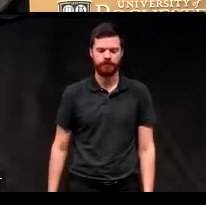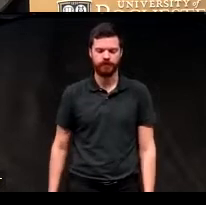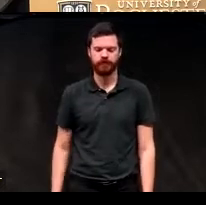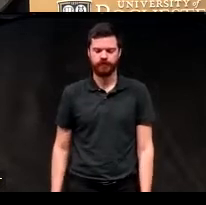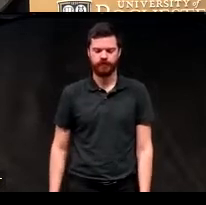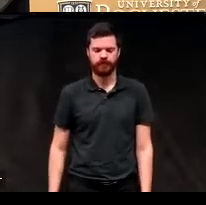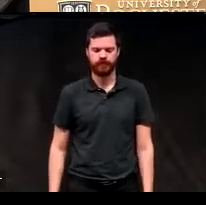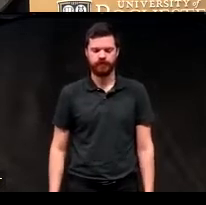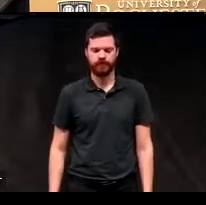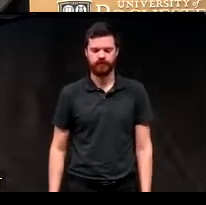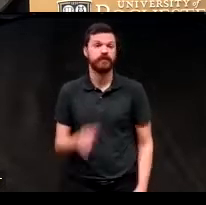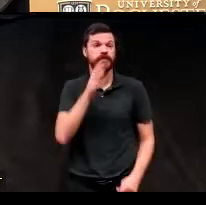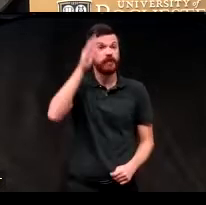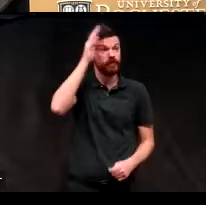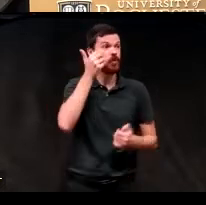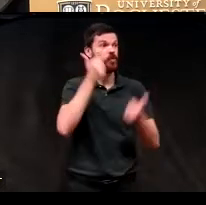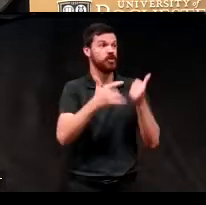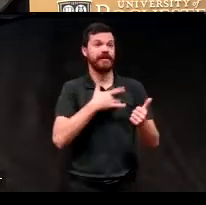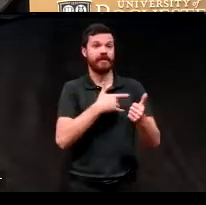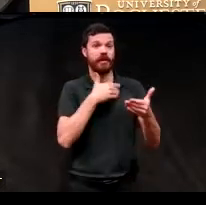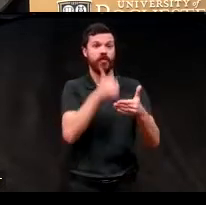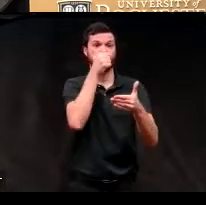To which parent do you feel closer?